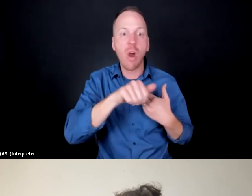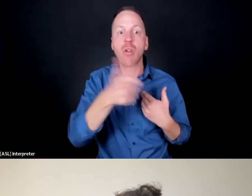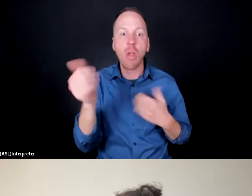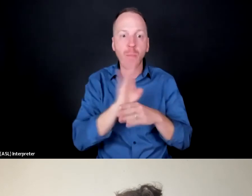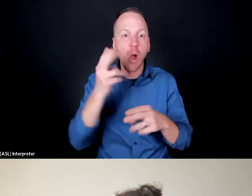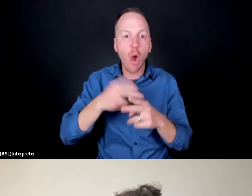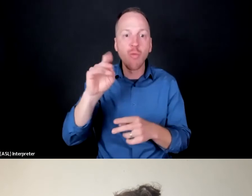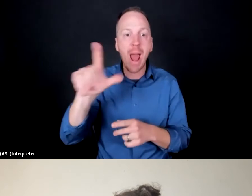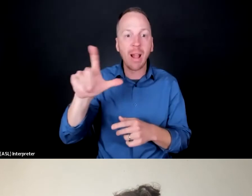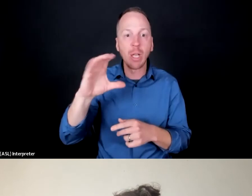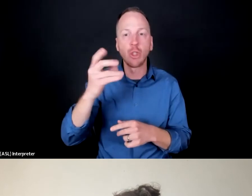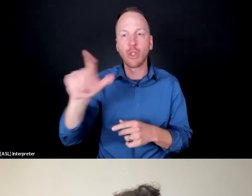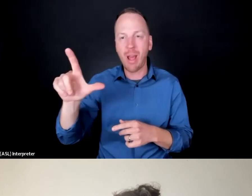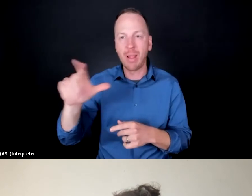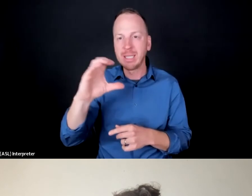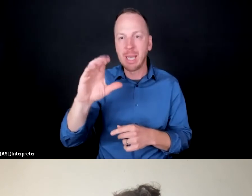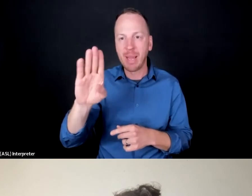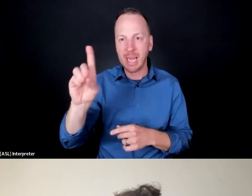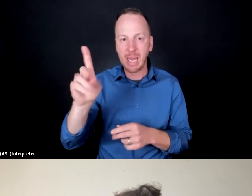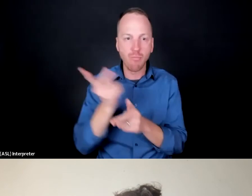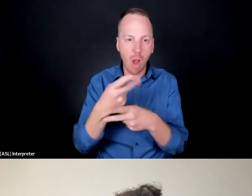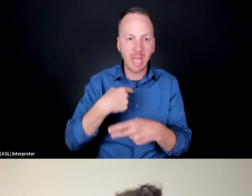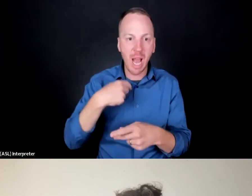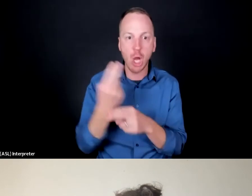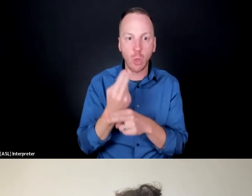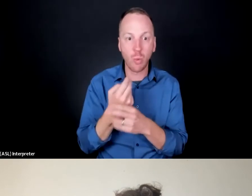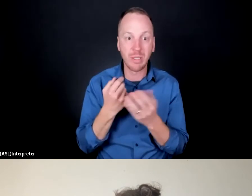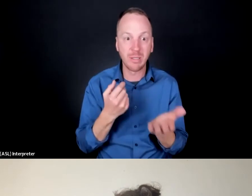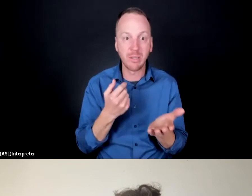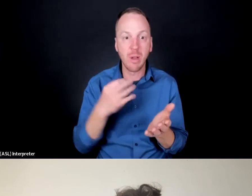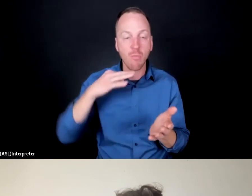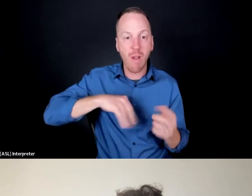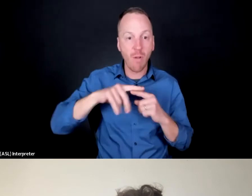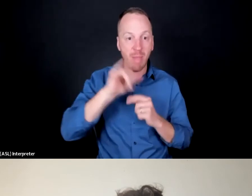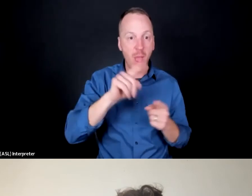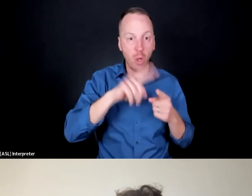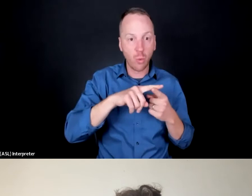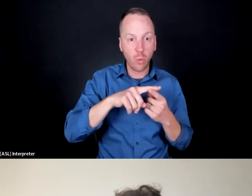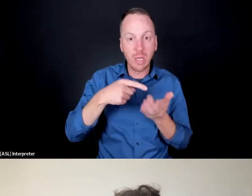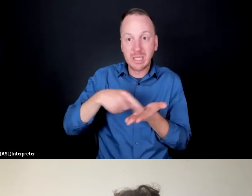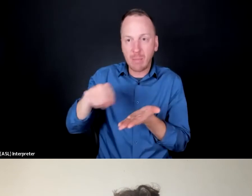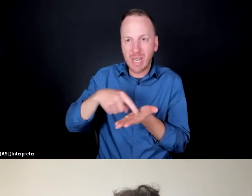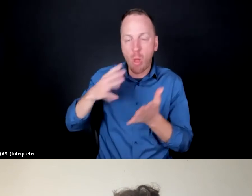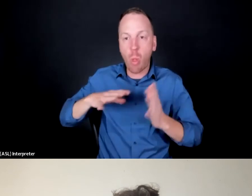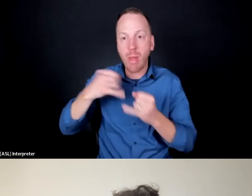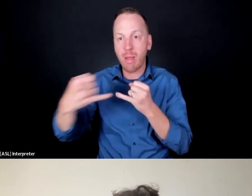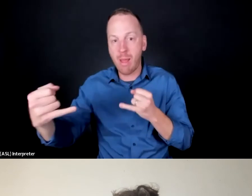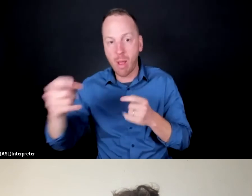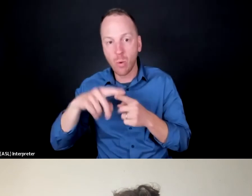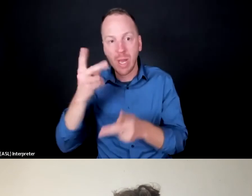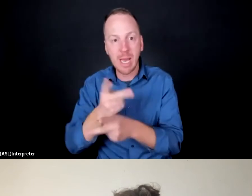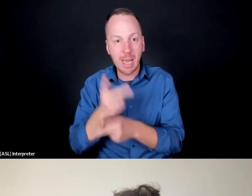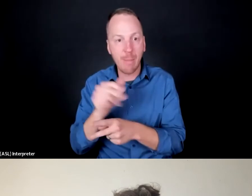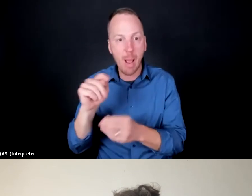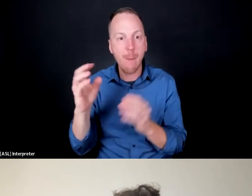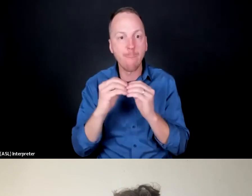called Radically Chill that's like CBD products, and I use the profits from that to subsidize the clothing line in order to keep it at